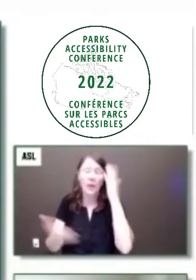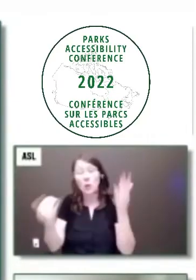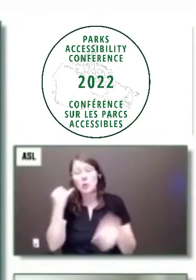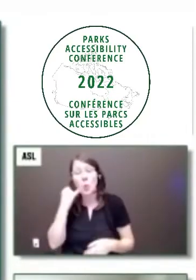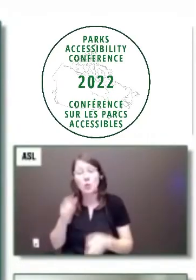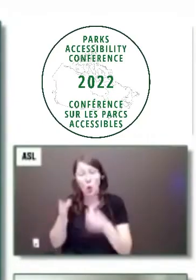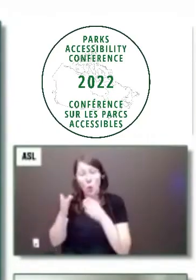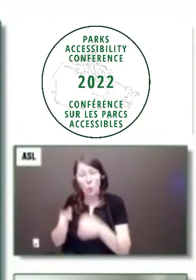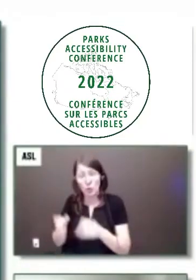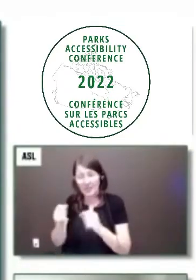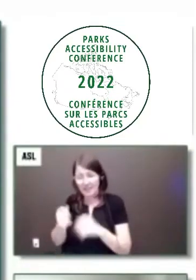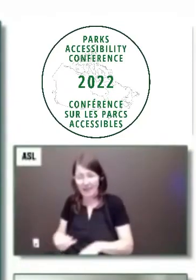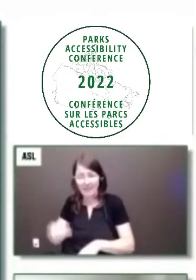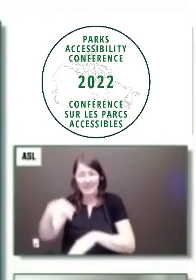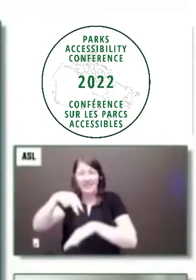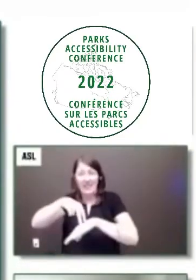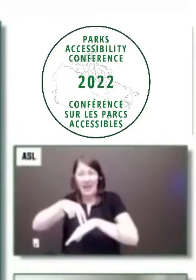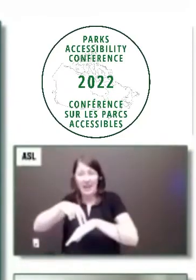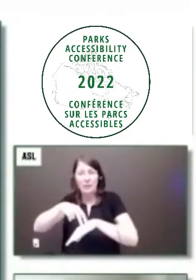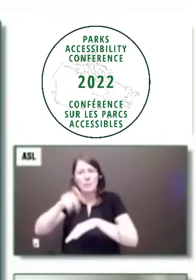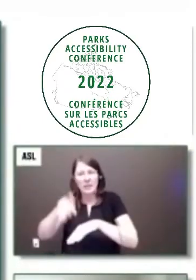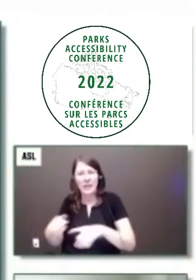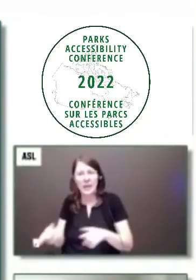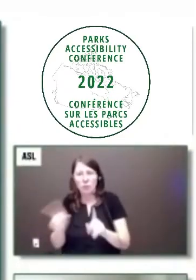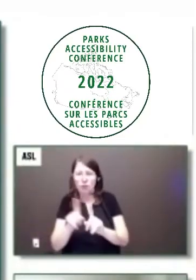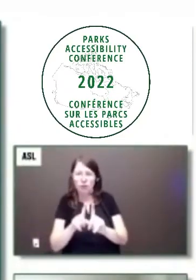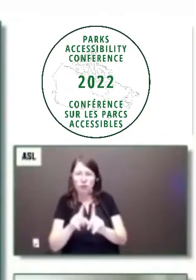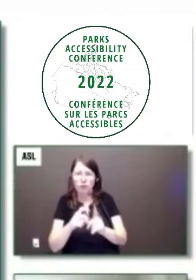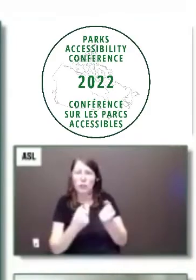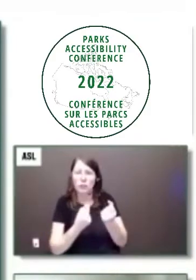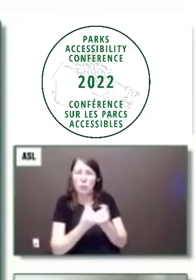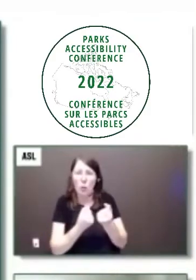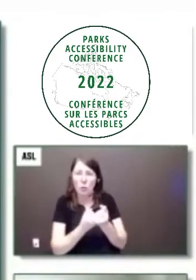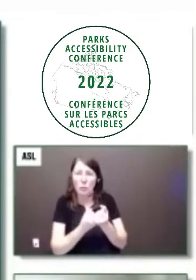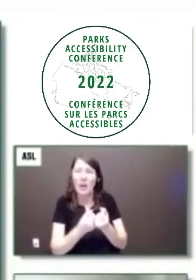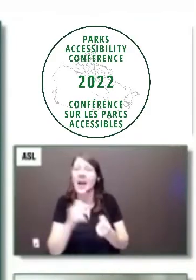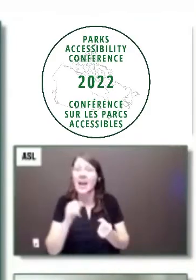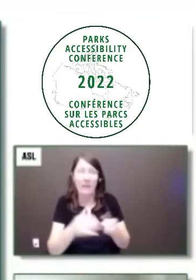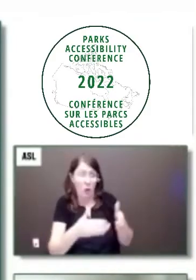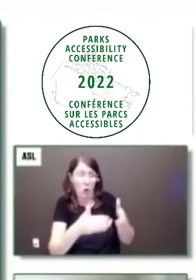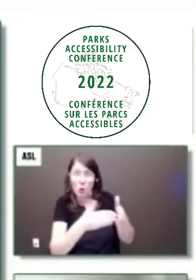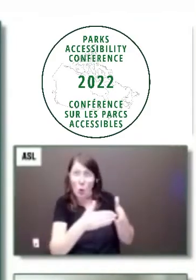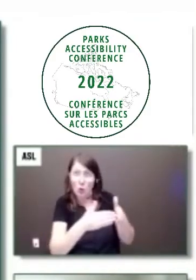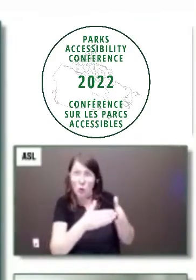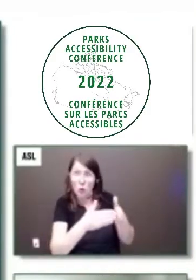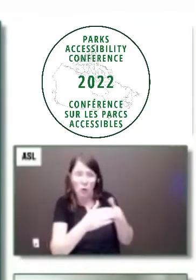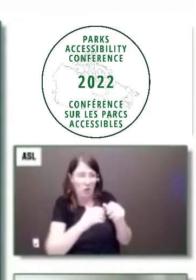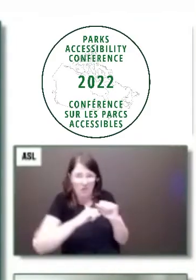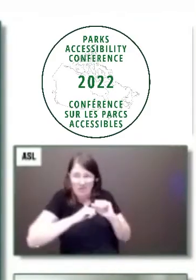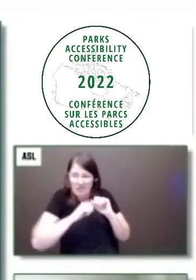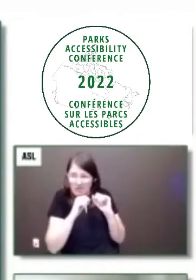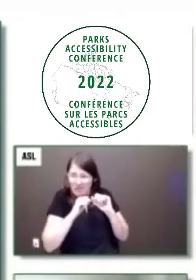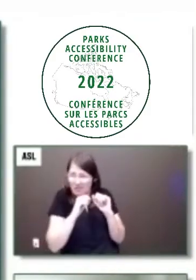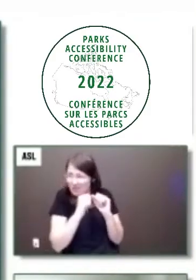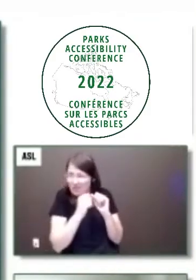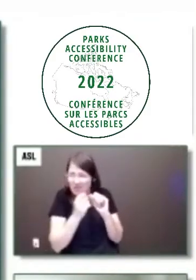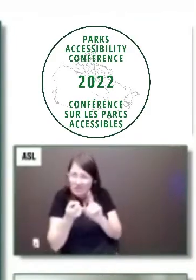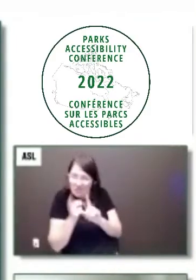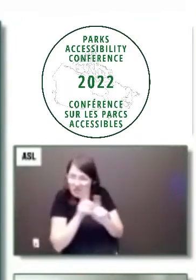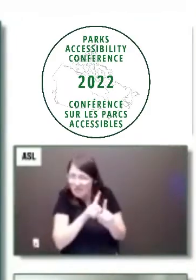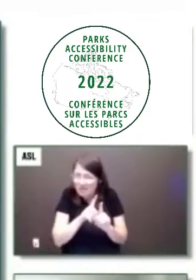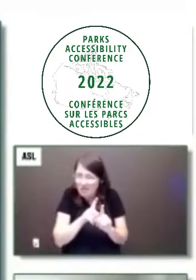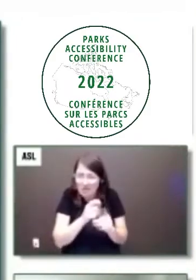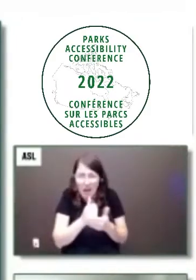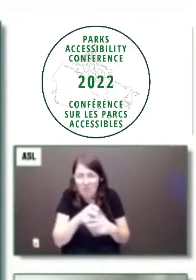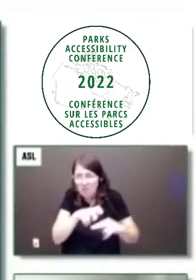two caregivers? When the toilet is in the corner, it does not give enough space for another caregiver to help. The image is of a toilet with grab